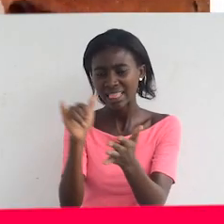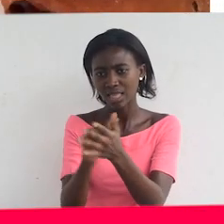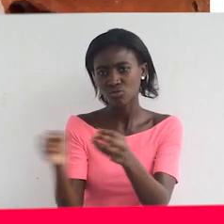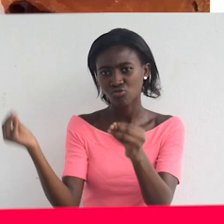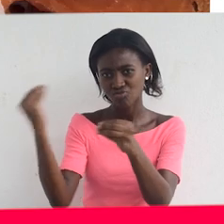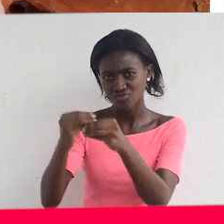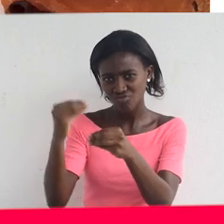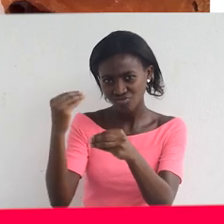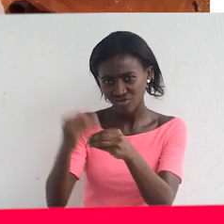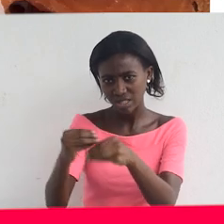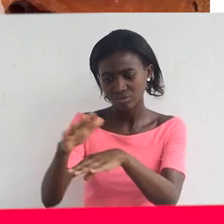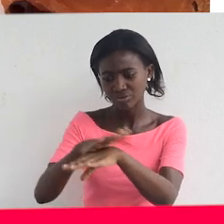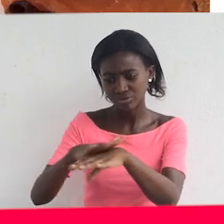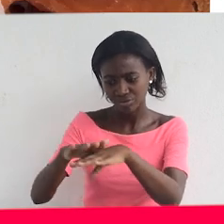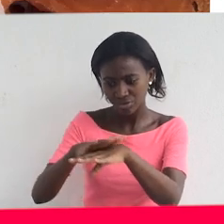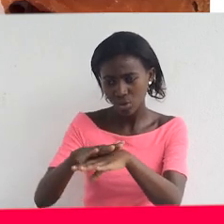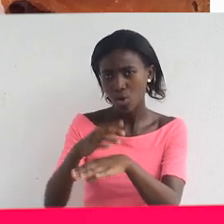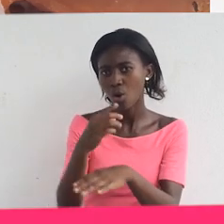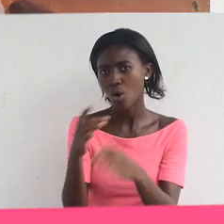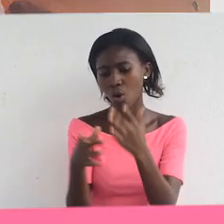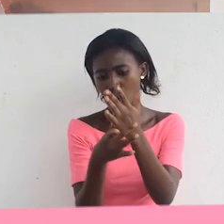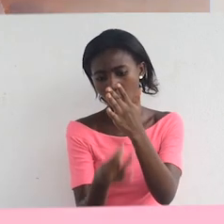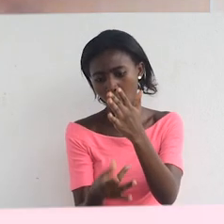grease, oil, and wax.